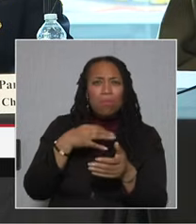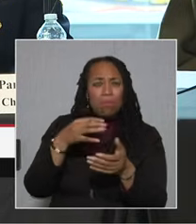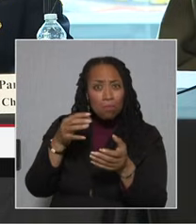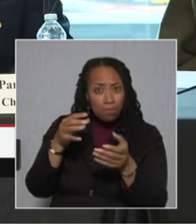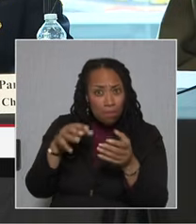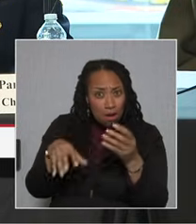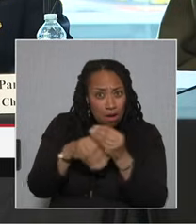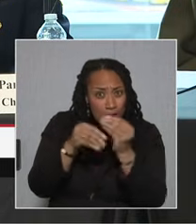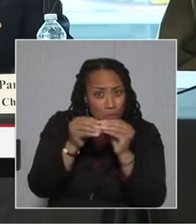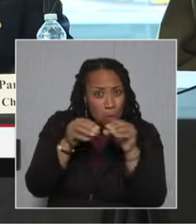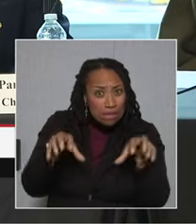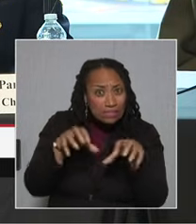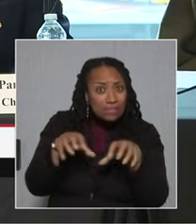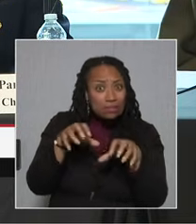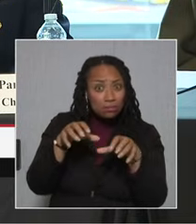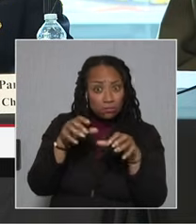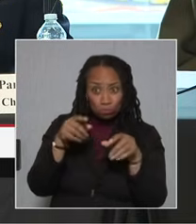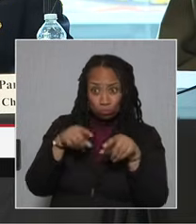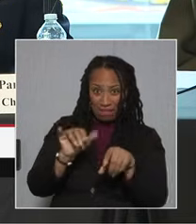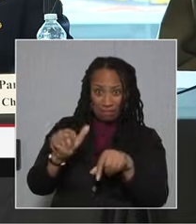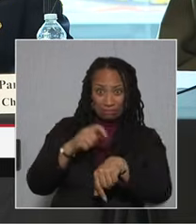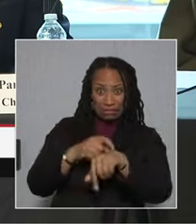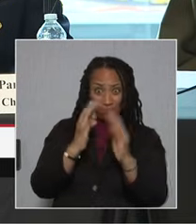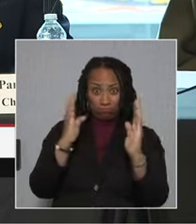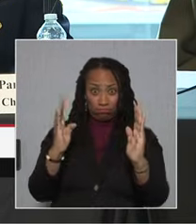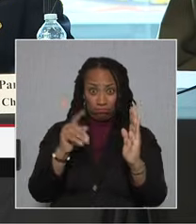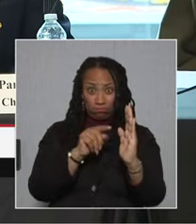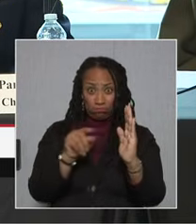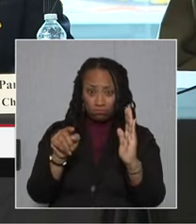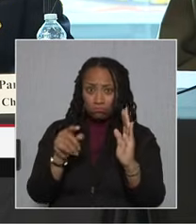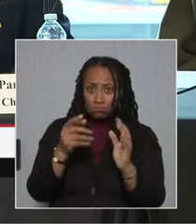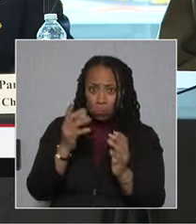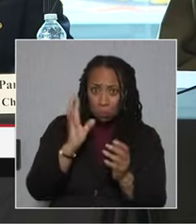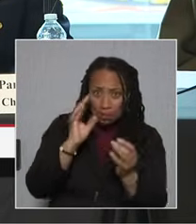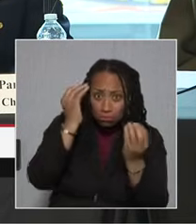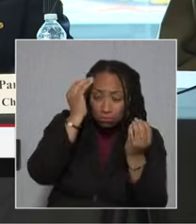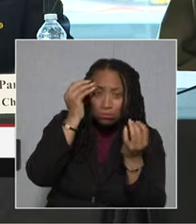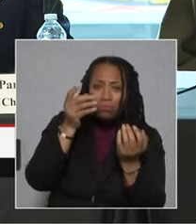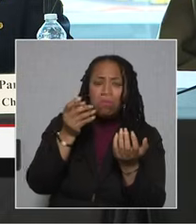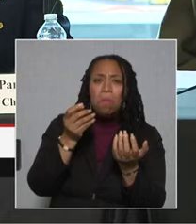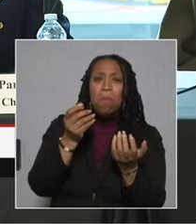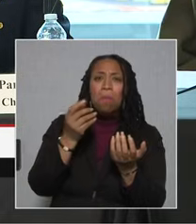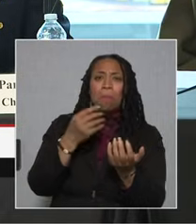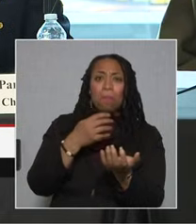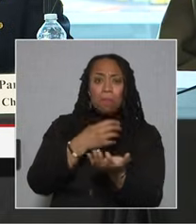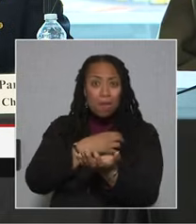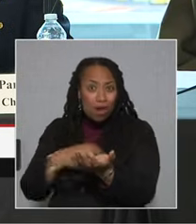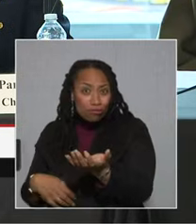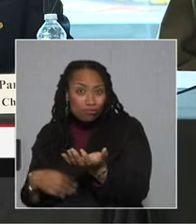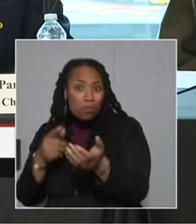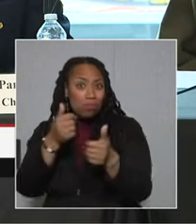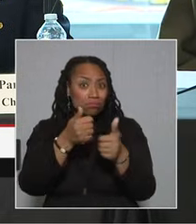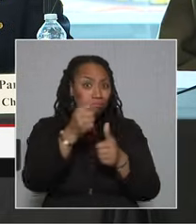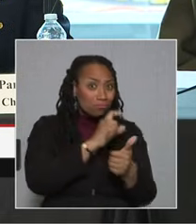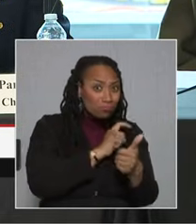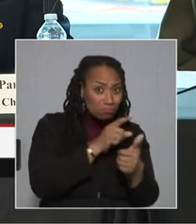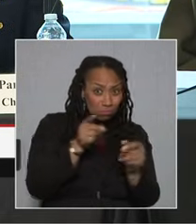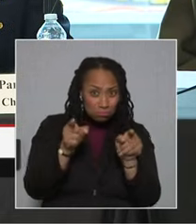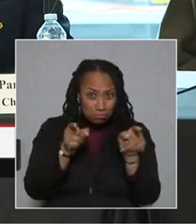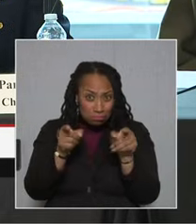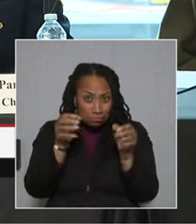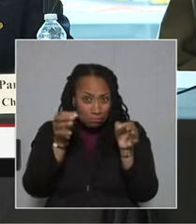to that? Do you have any thoughts on, either Mayor Bowser or Chief Smith around just what the council is requesting? Is